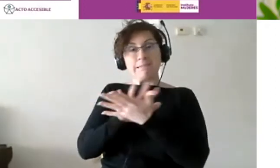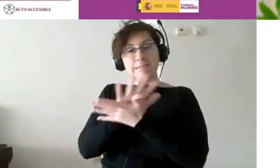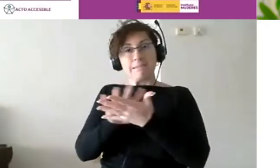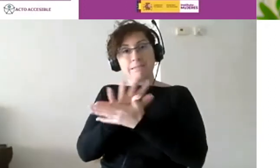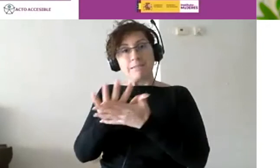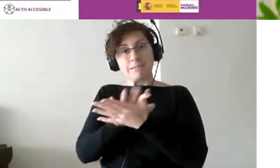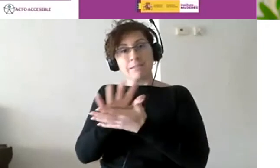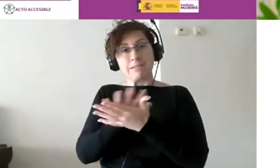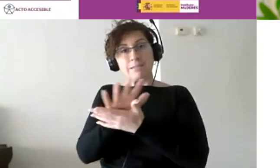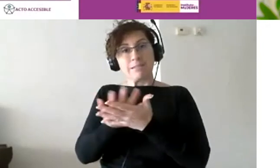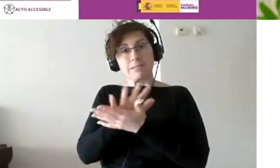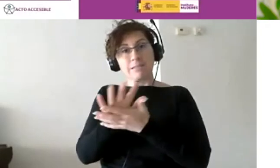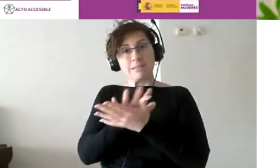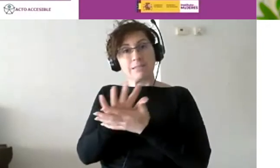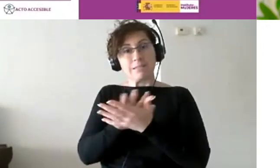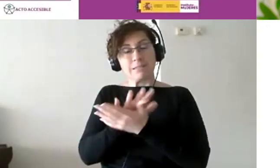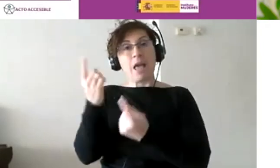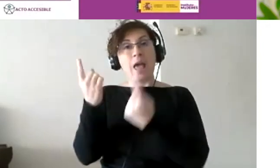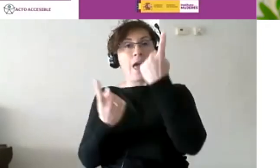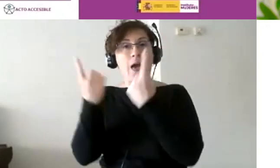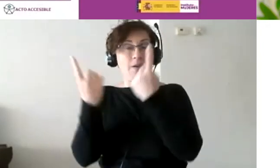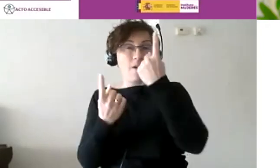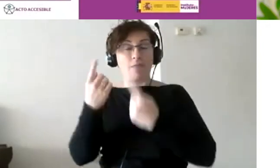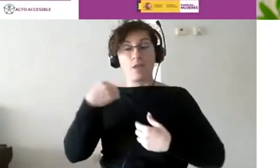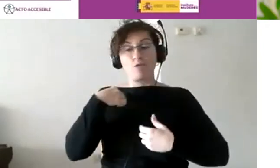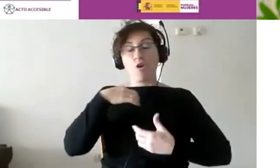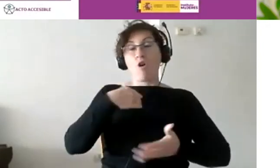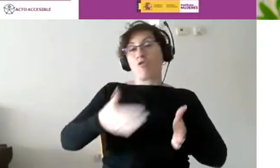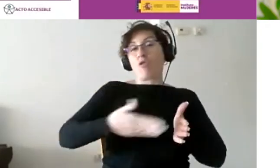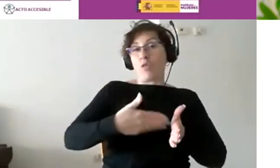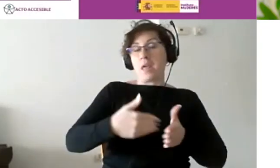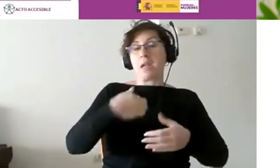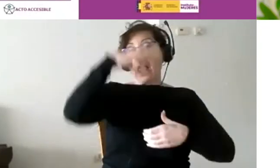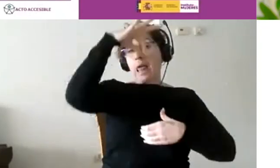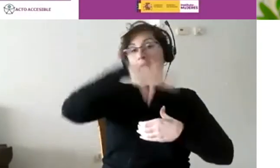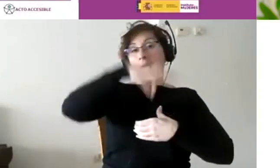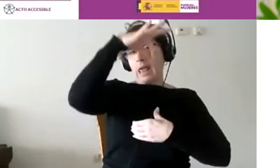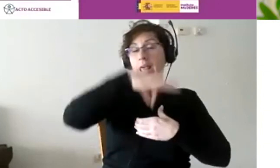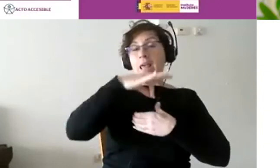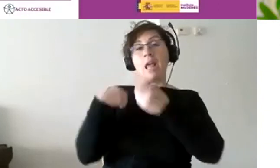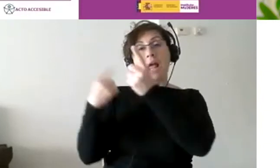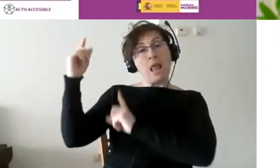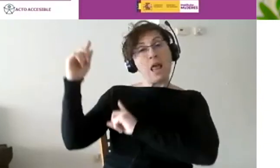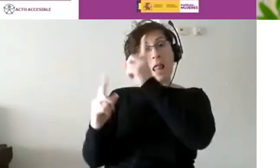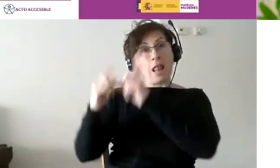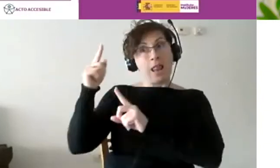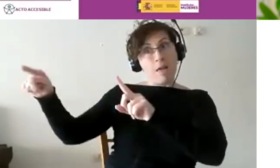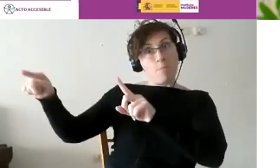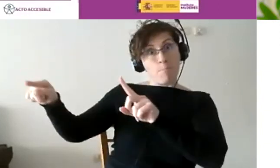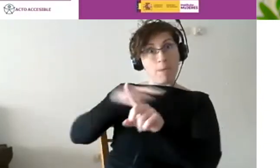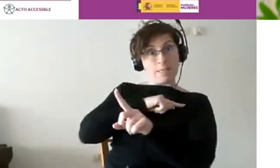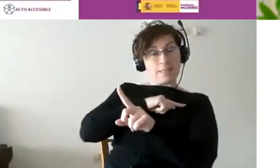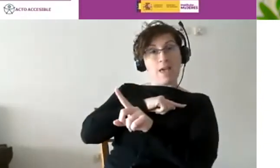kitchen and drink my tea, she sent me a voice message. And I have heard how the bombing is going around